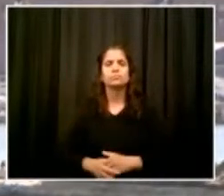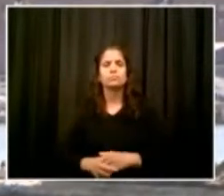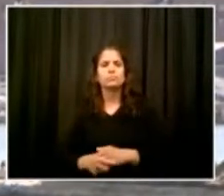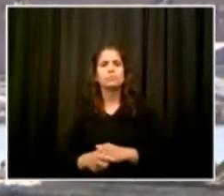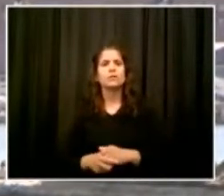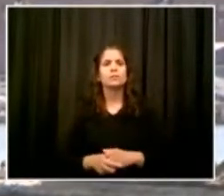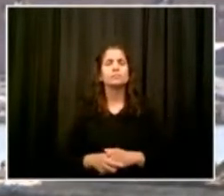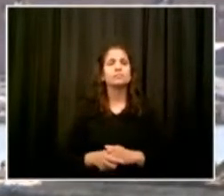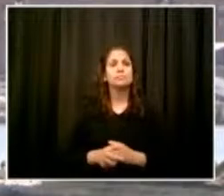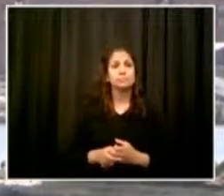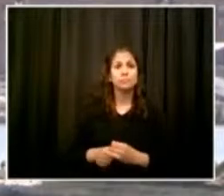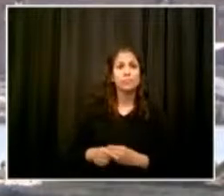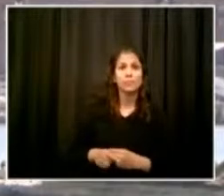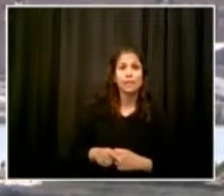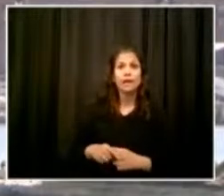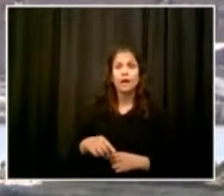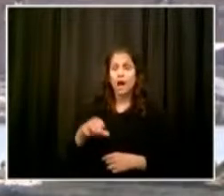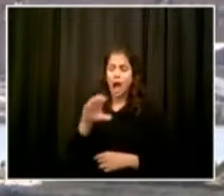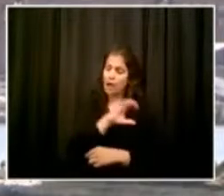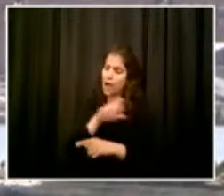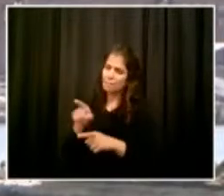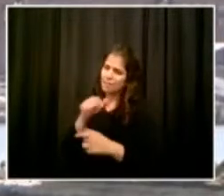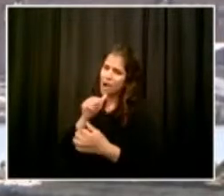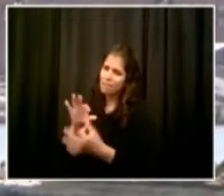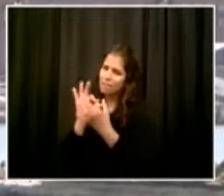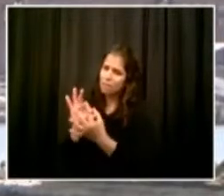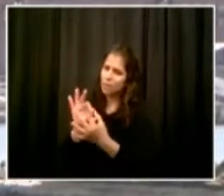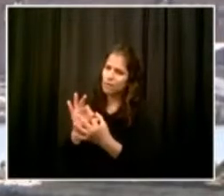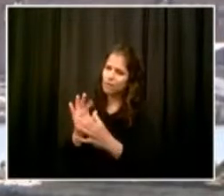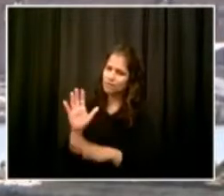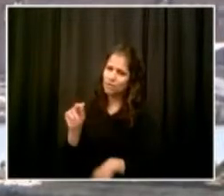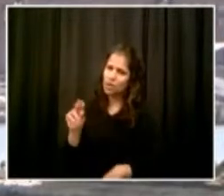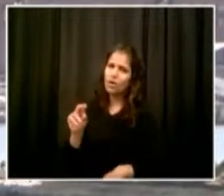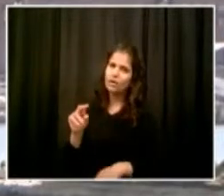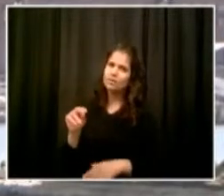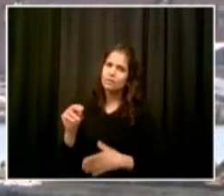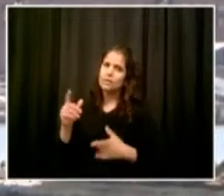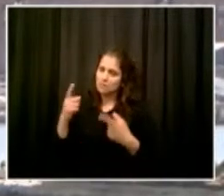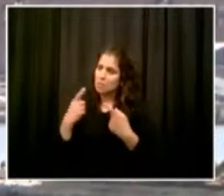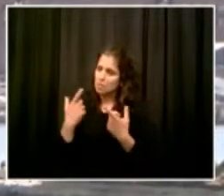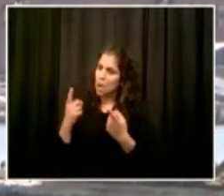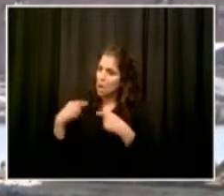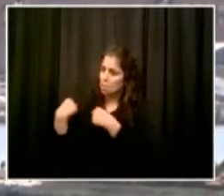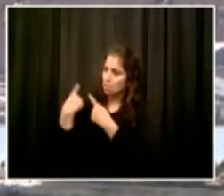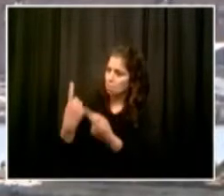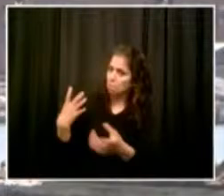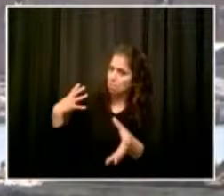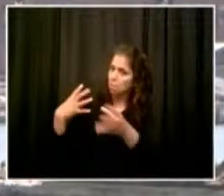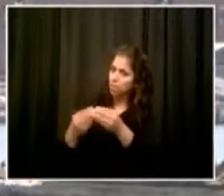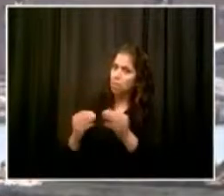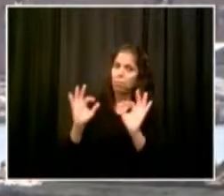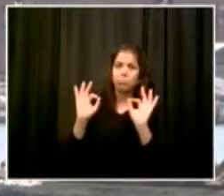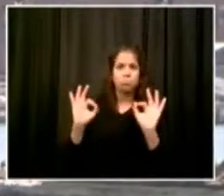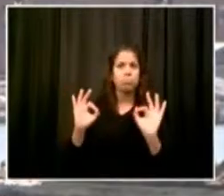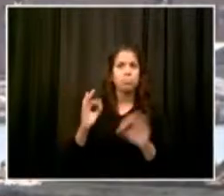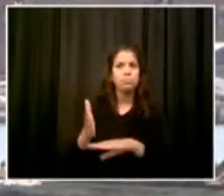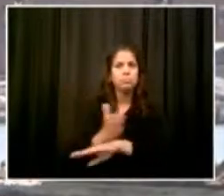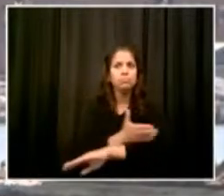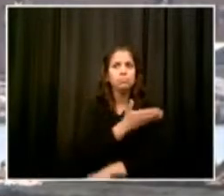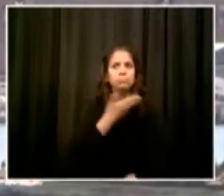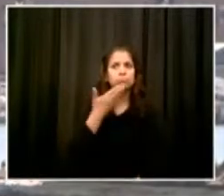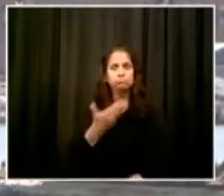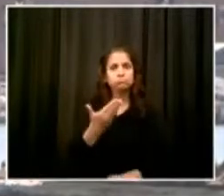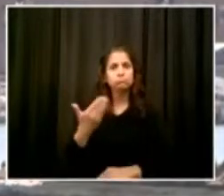accomplished. We did not bring in the National Guard. We did not use the tactics that some of the other cities use, like rubber bullets, tear gas,